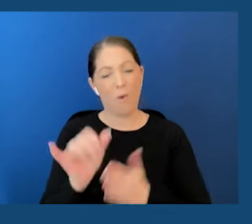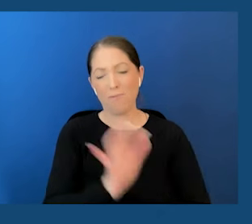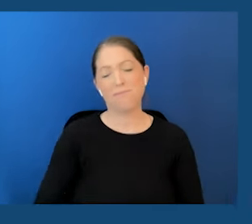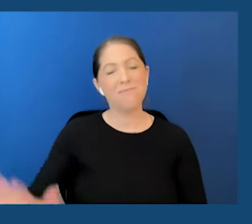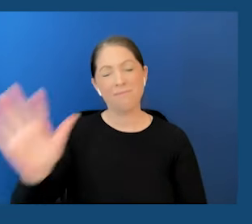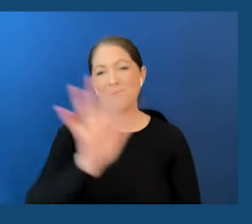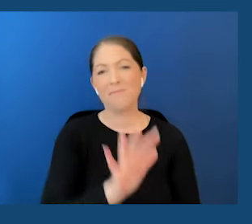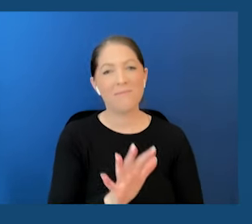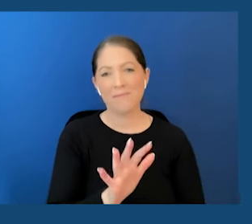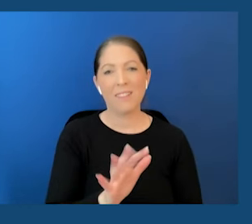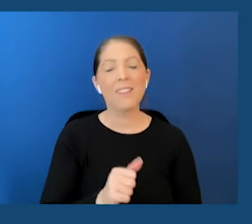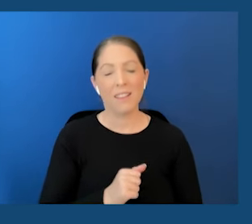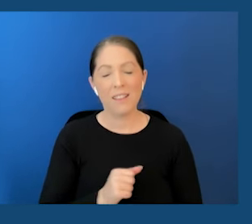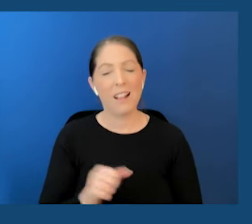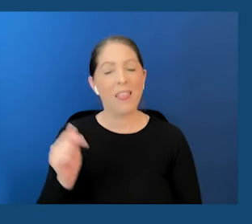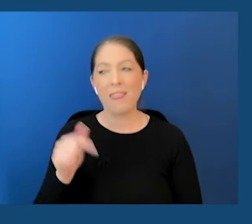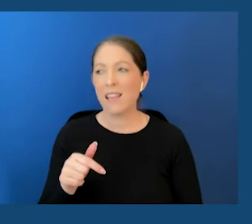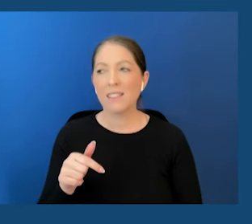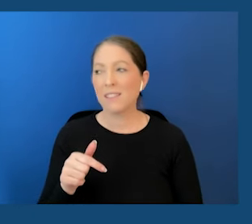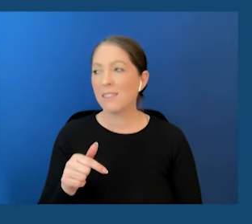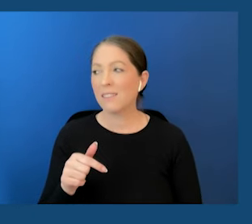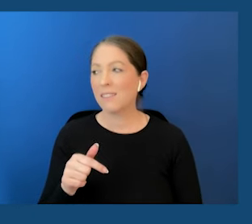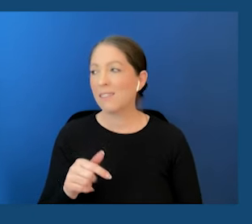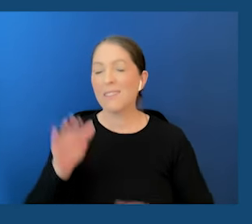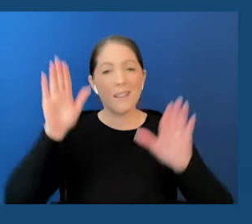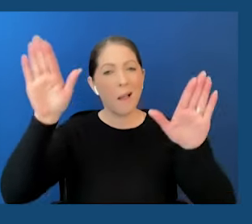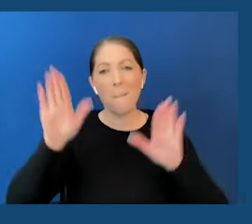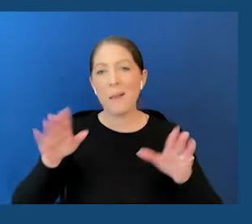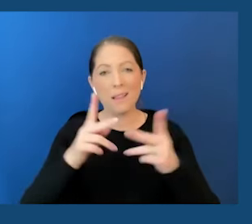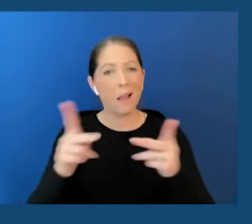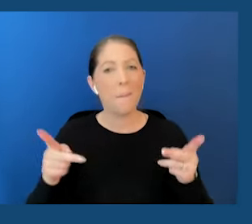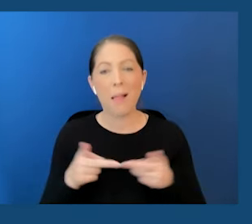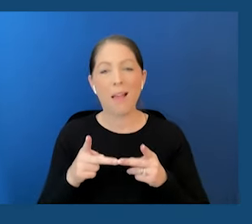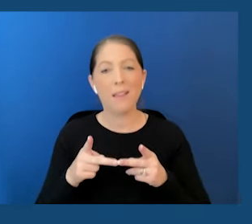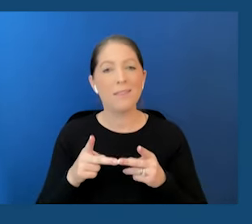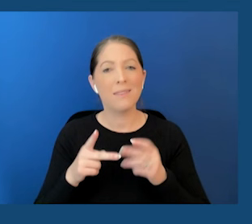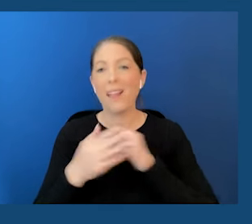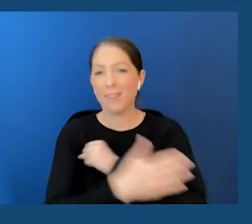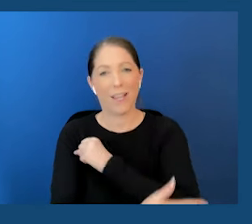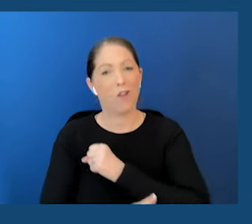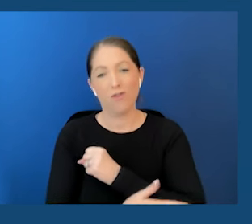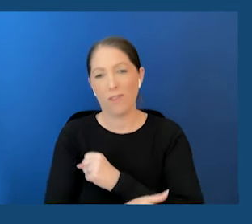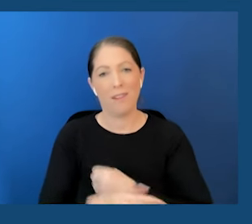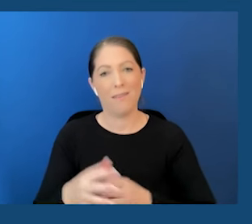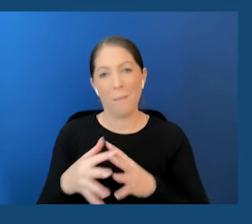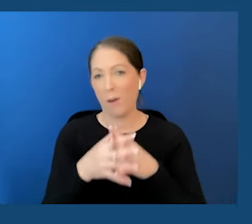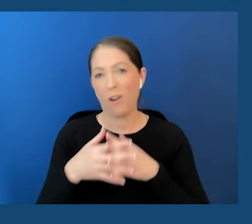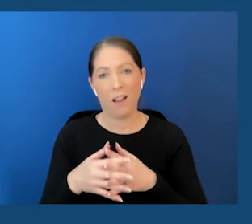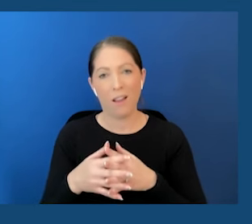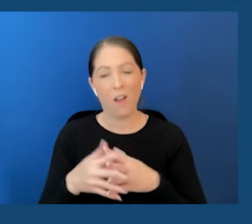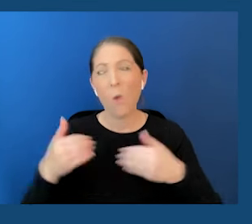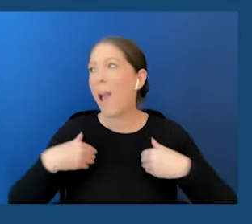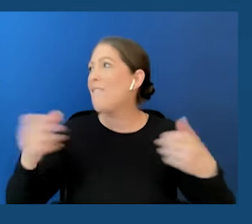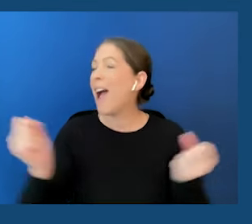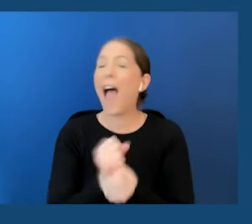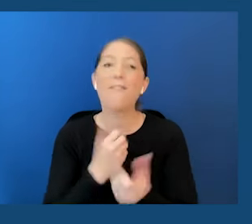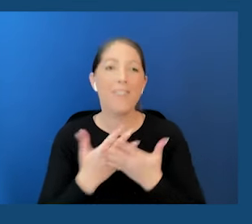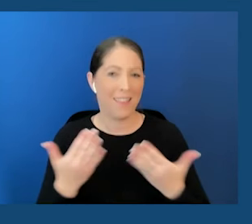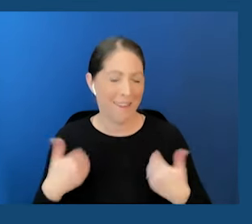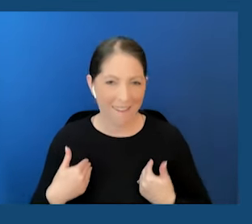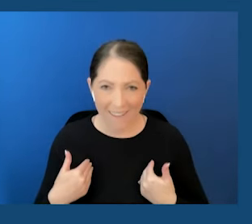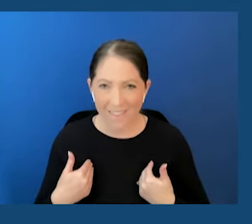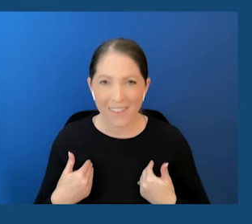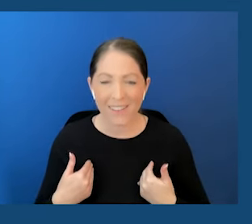This is the most fascinating place in the entire country. We have everything. We have incredible